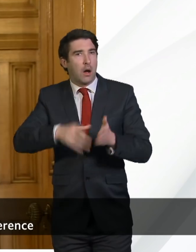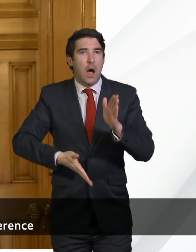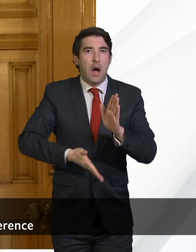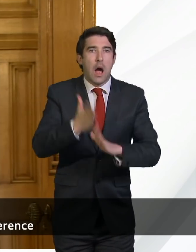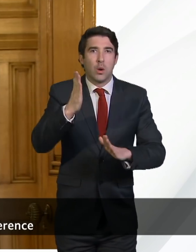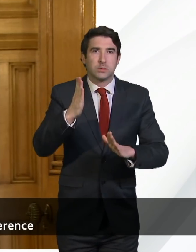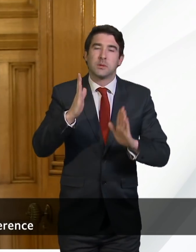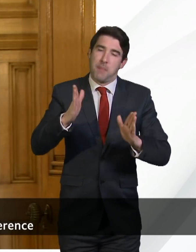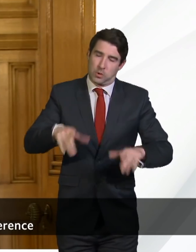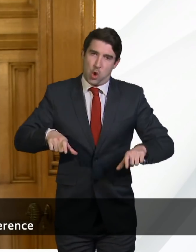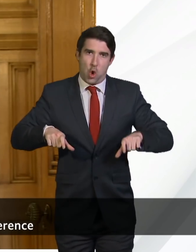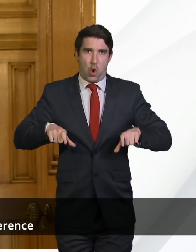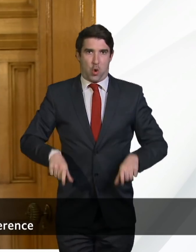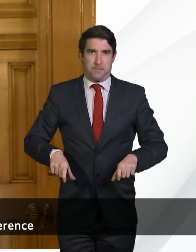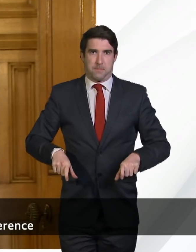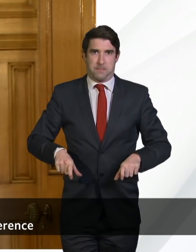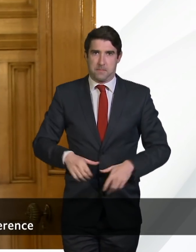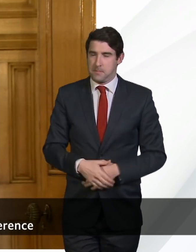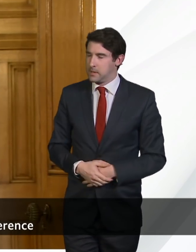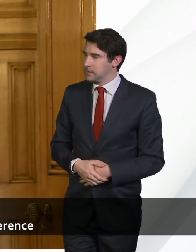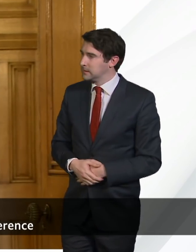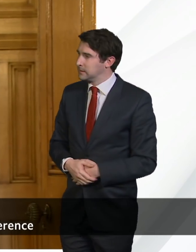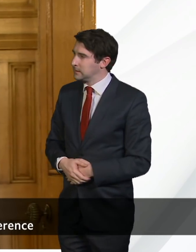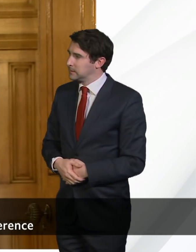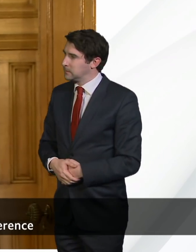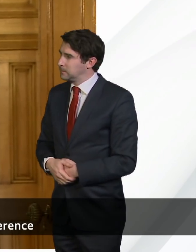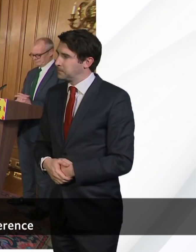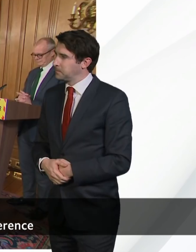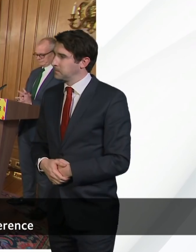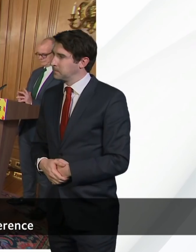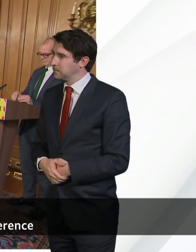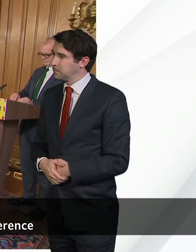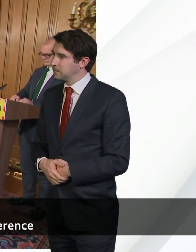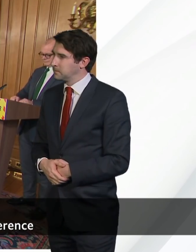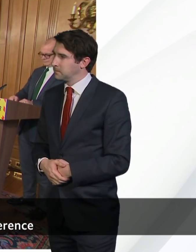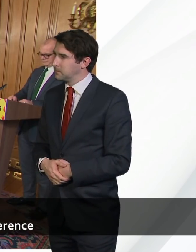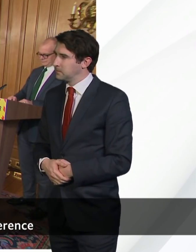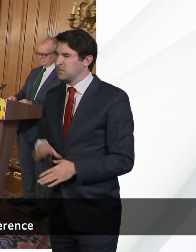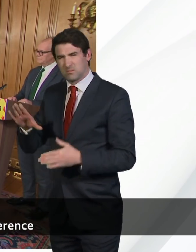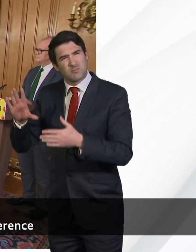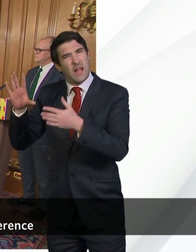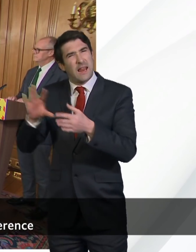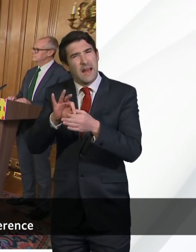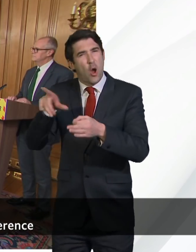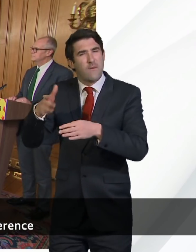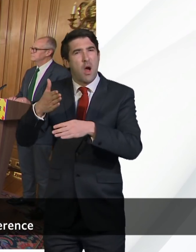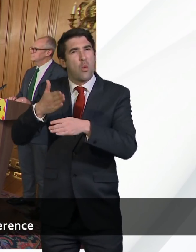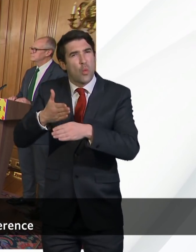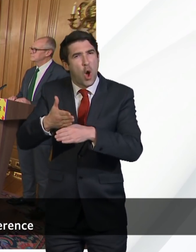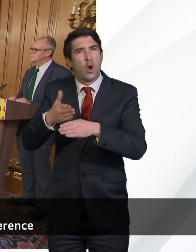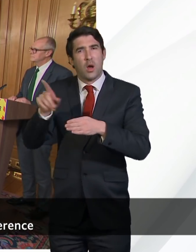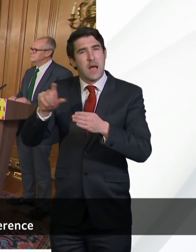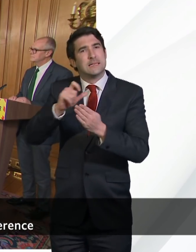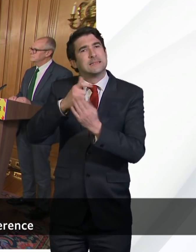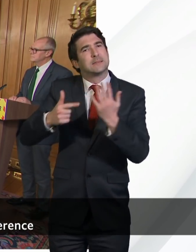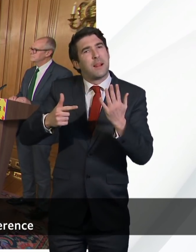Did you want to come back again? Yeah, thanks. Just on the furloughing and guidance around people with disabilities, do